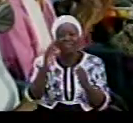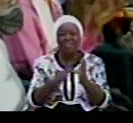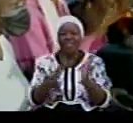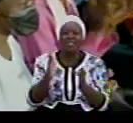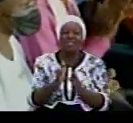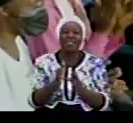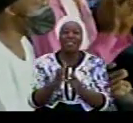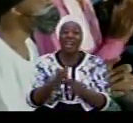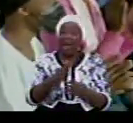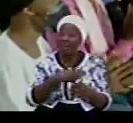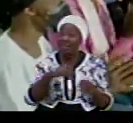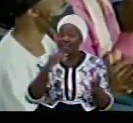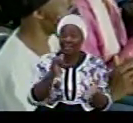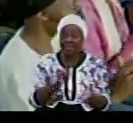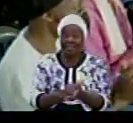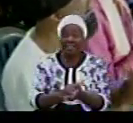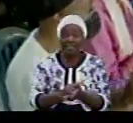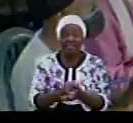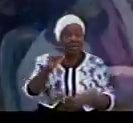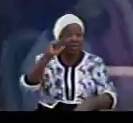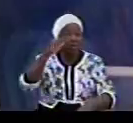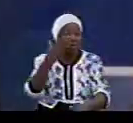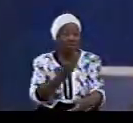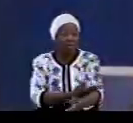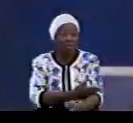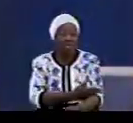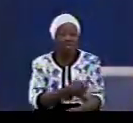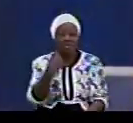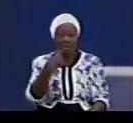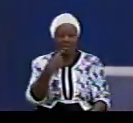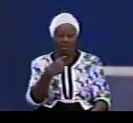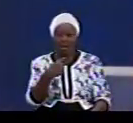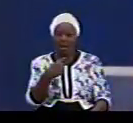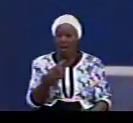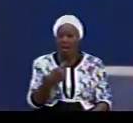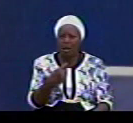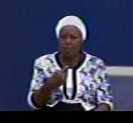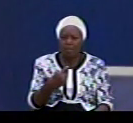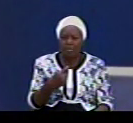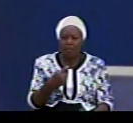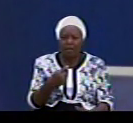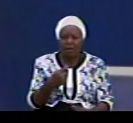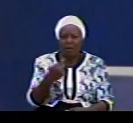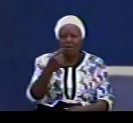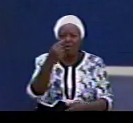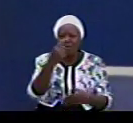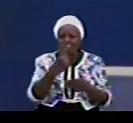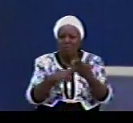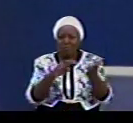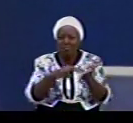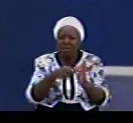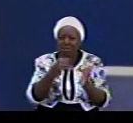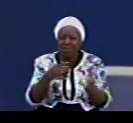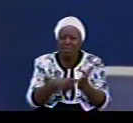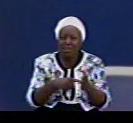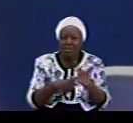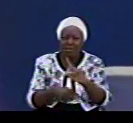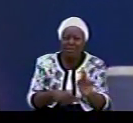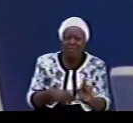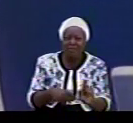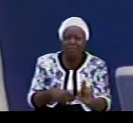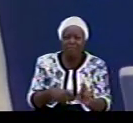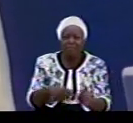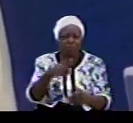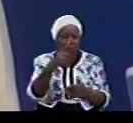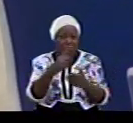And that daughter said, what do I make of this? Because this is